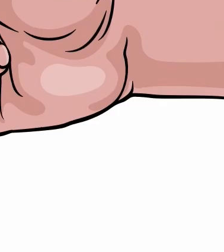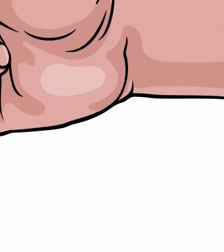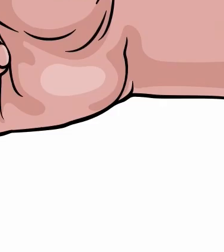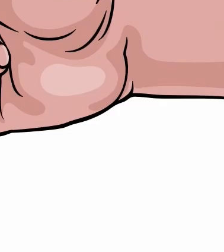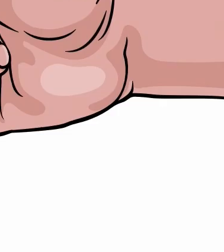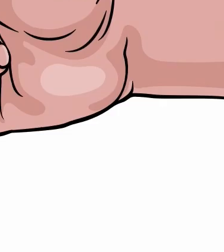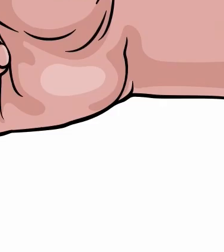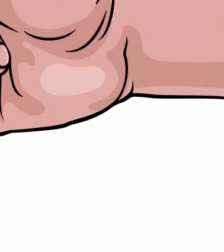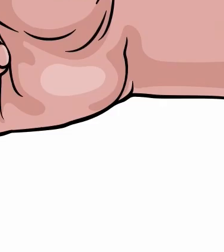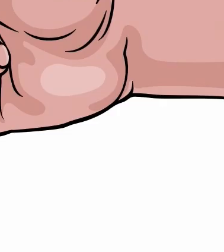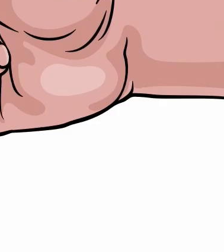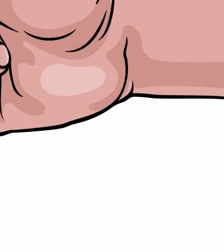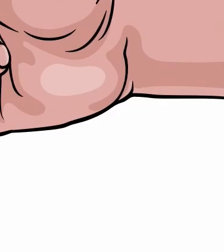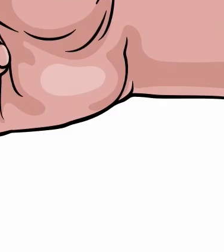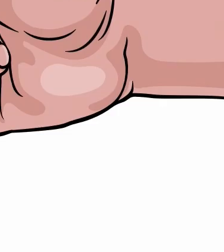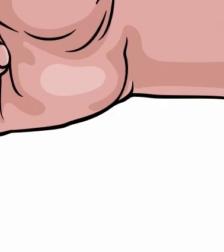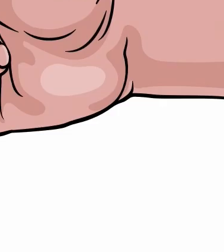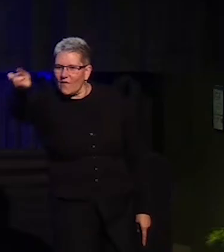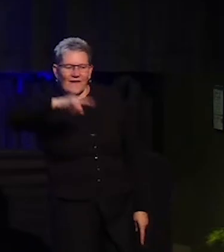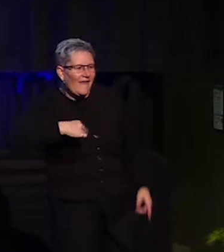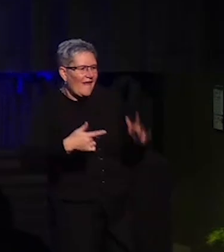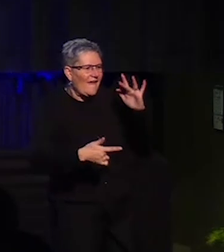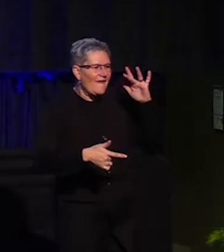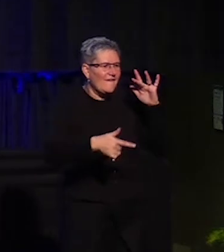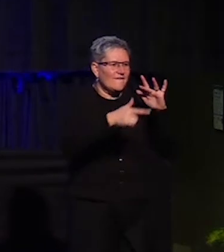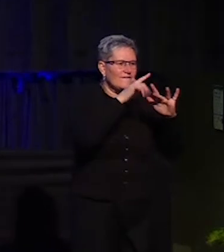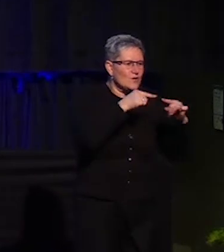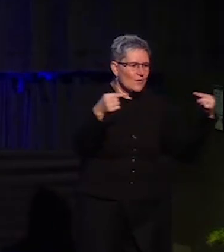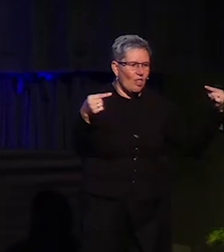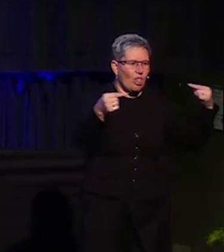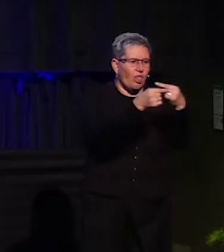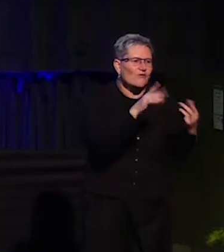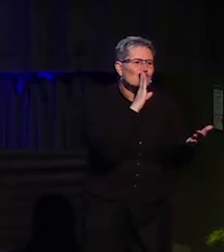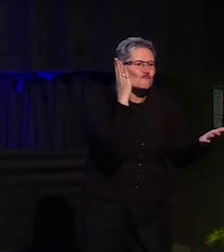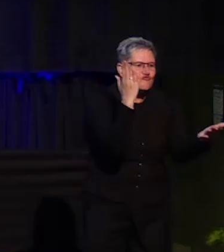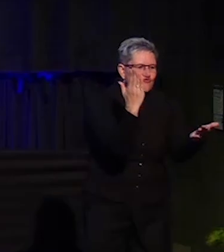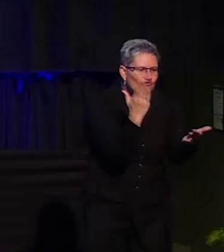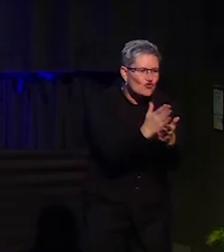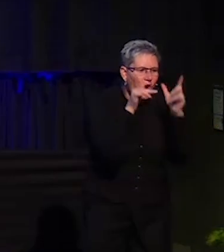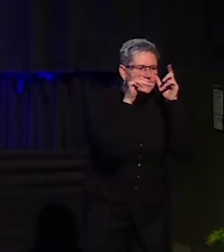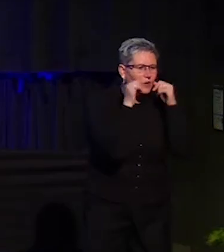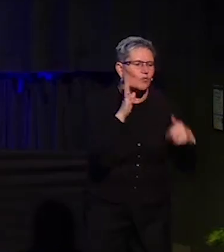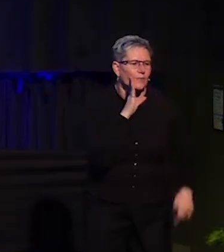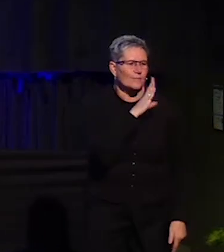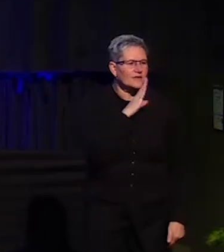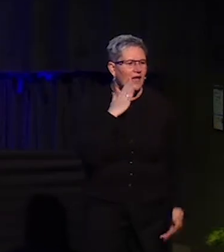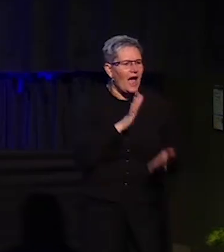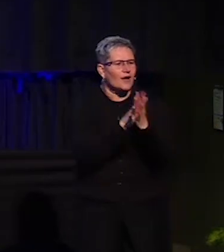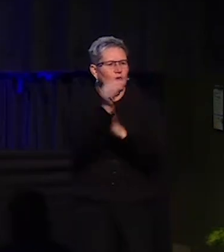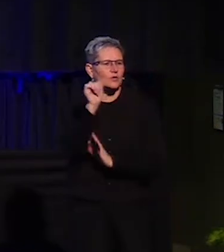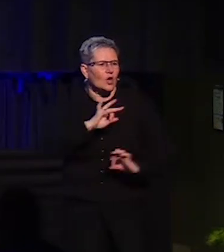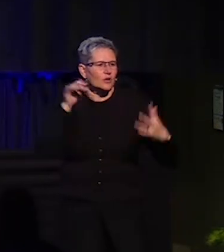I know for a fact that if you did it, the majority of you missed. How do you not know where the ends